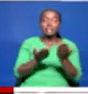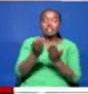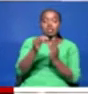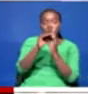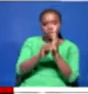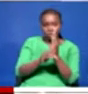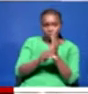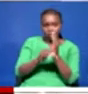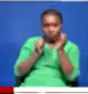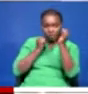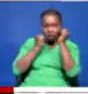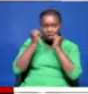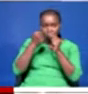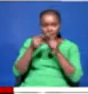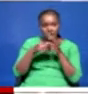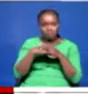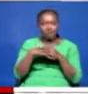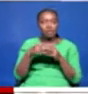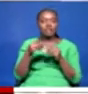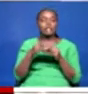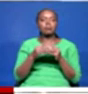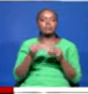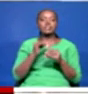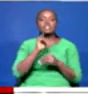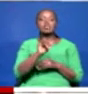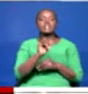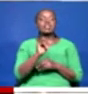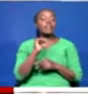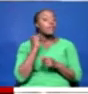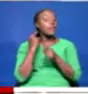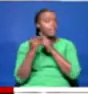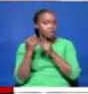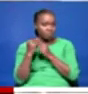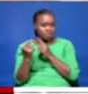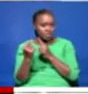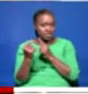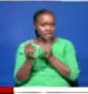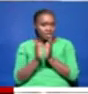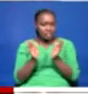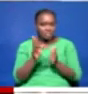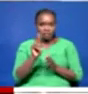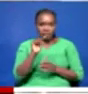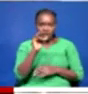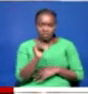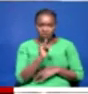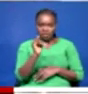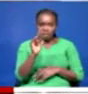but my comfort is that the experience that General Njiru has in diverse